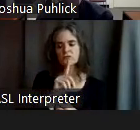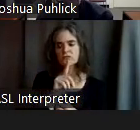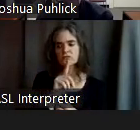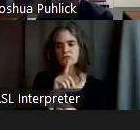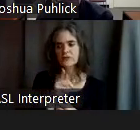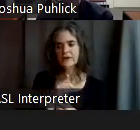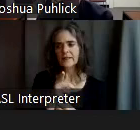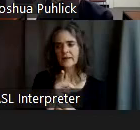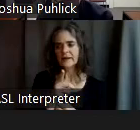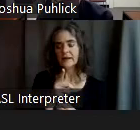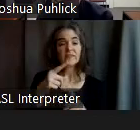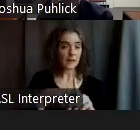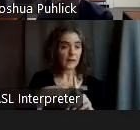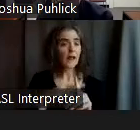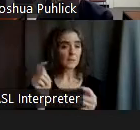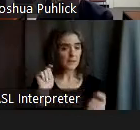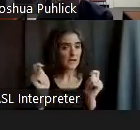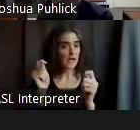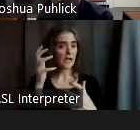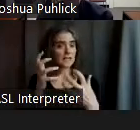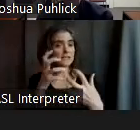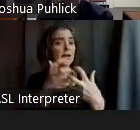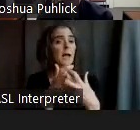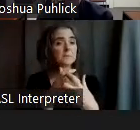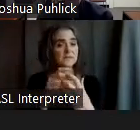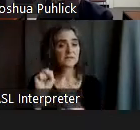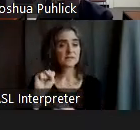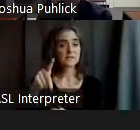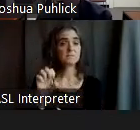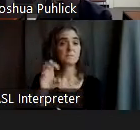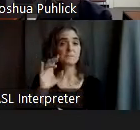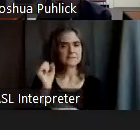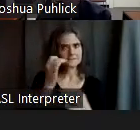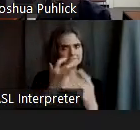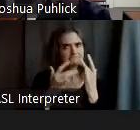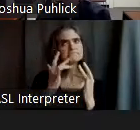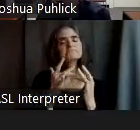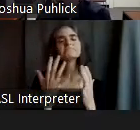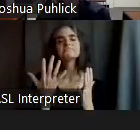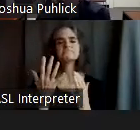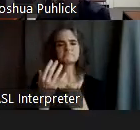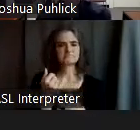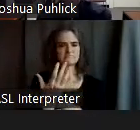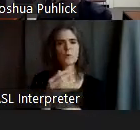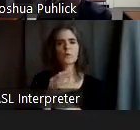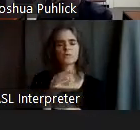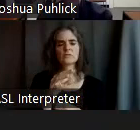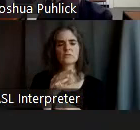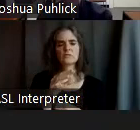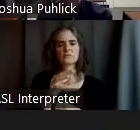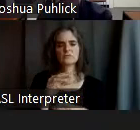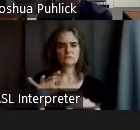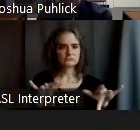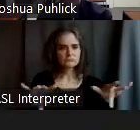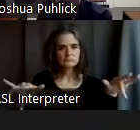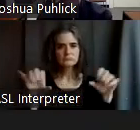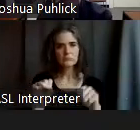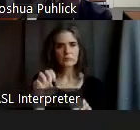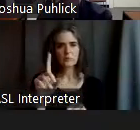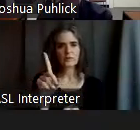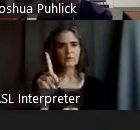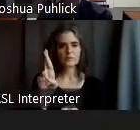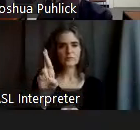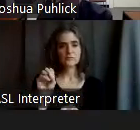in a climate adapted species. It can handle drought a bit better than other species in the South.